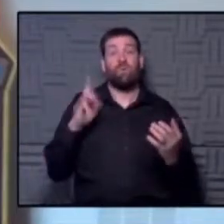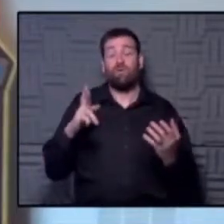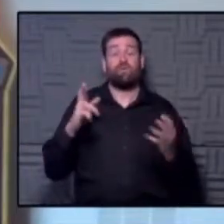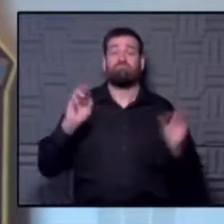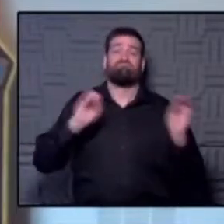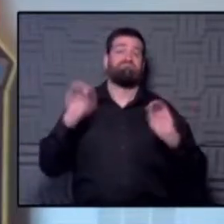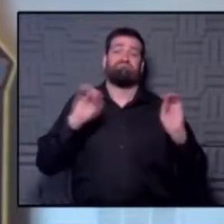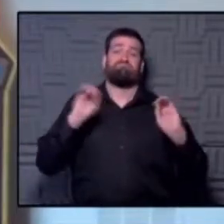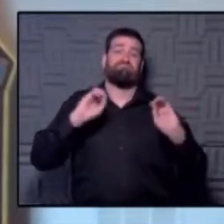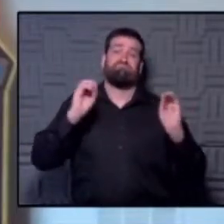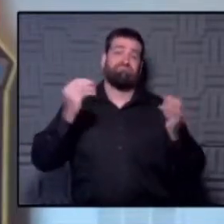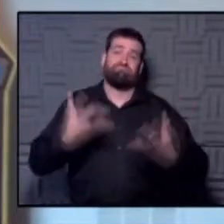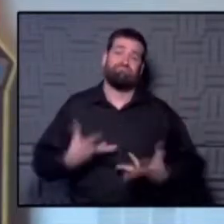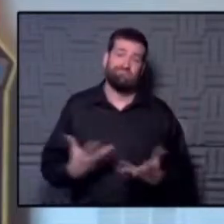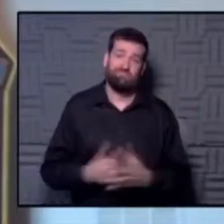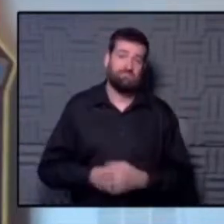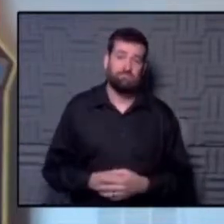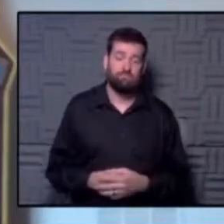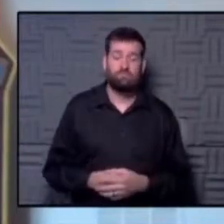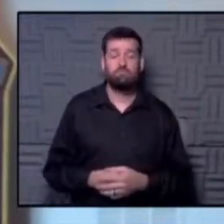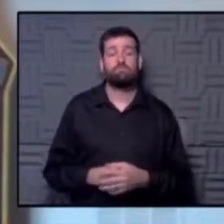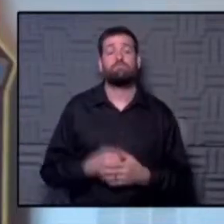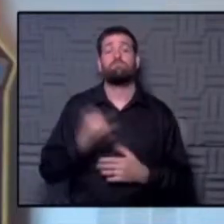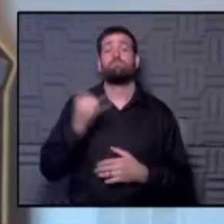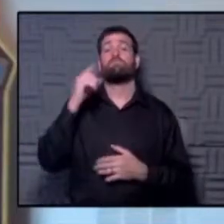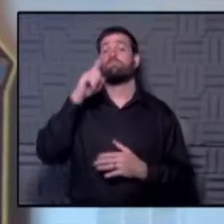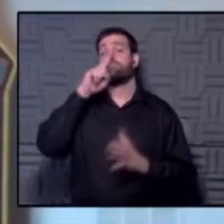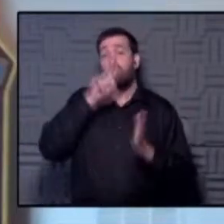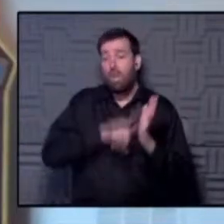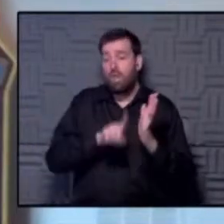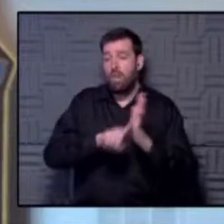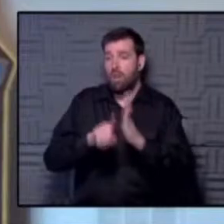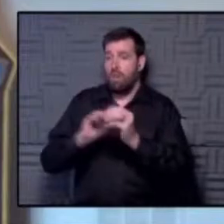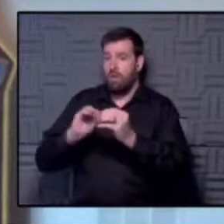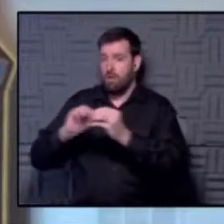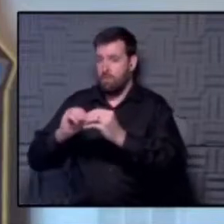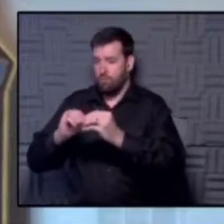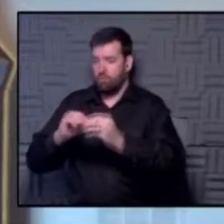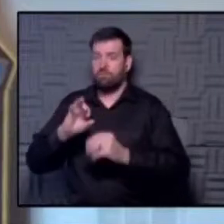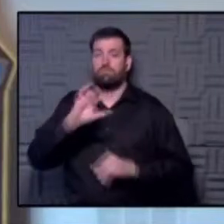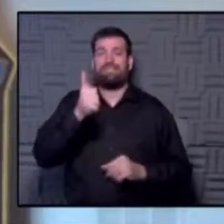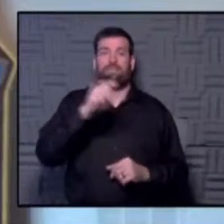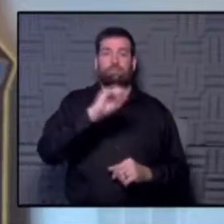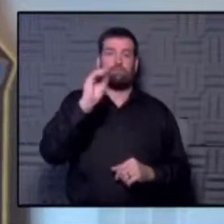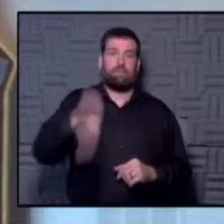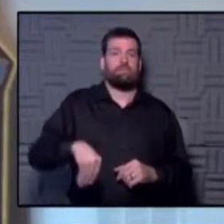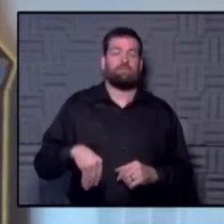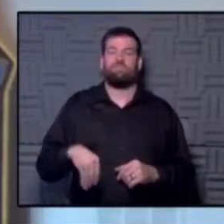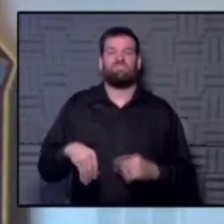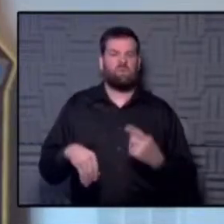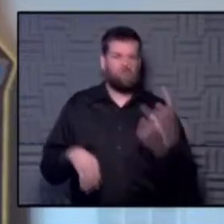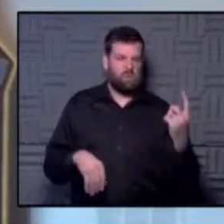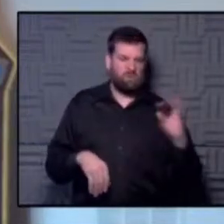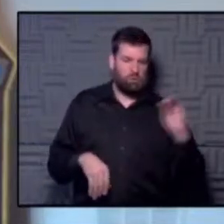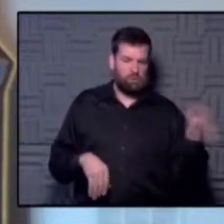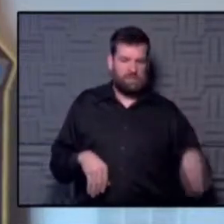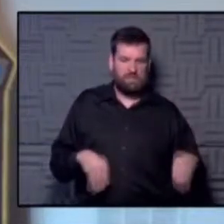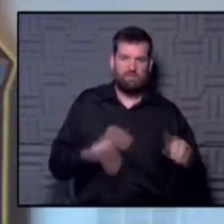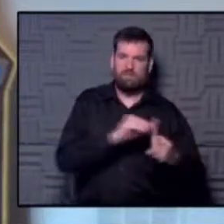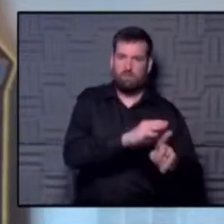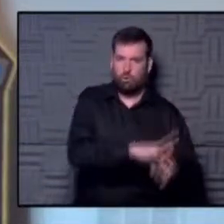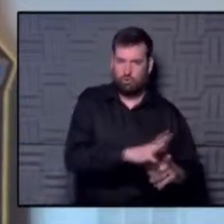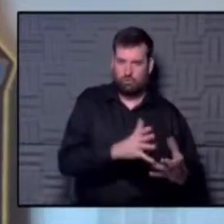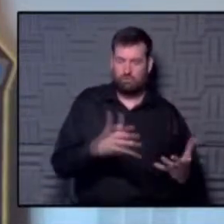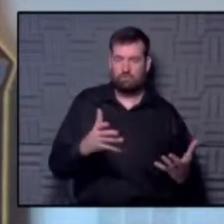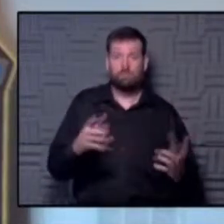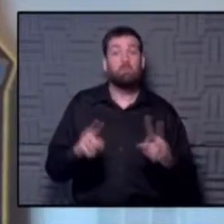this information. And so if you look at the numbers, at 10%, you'll only find 1% of the exposures. But